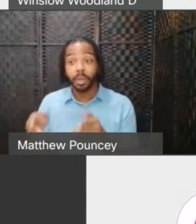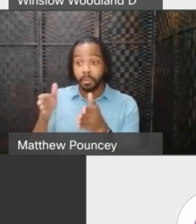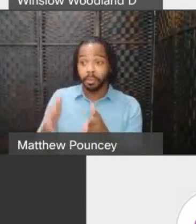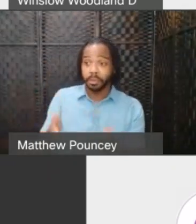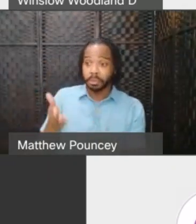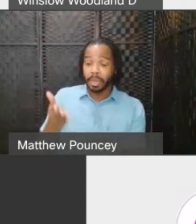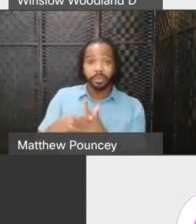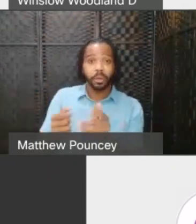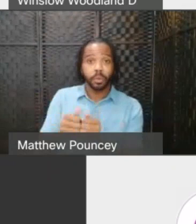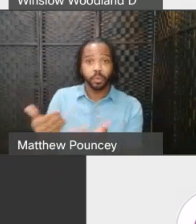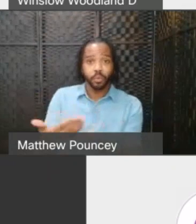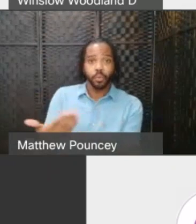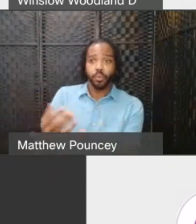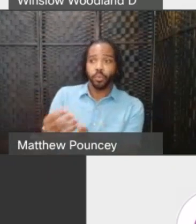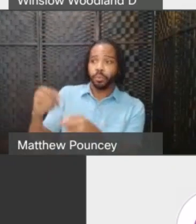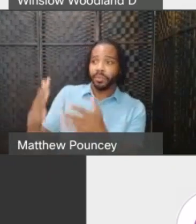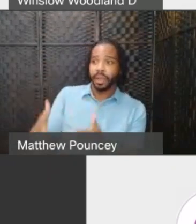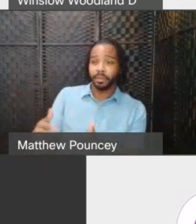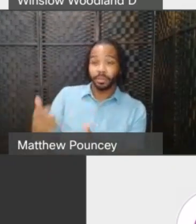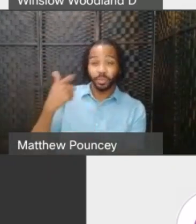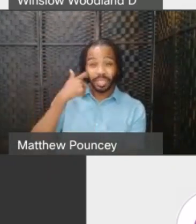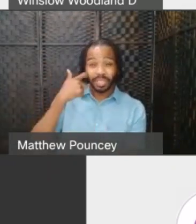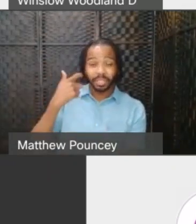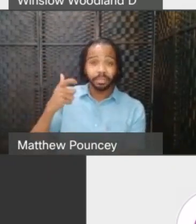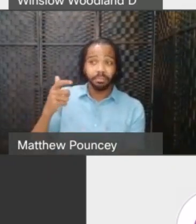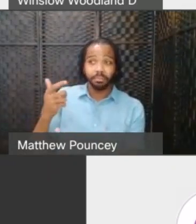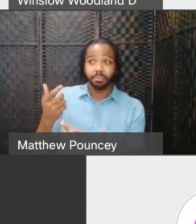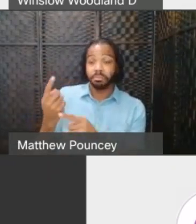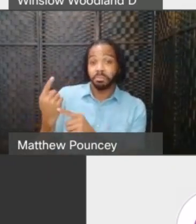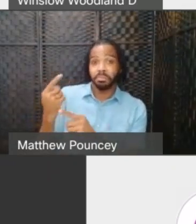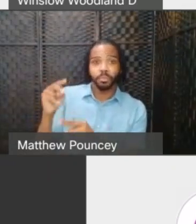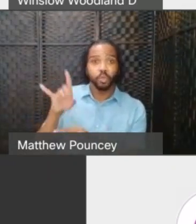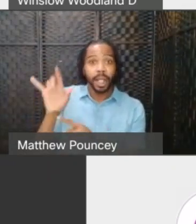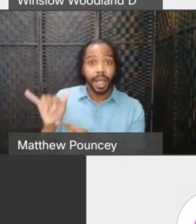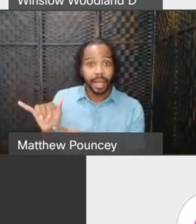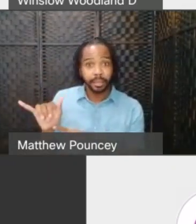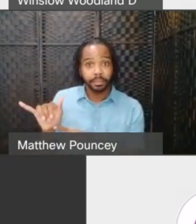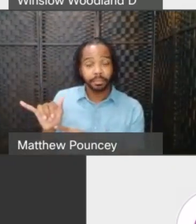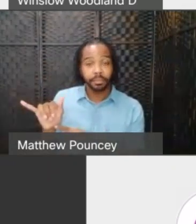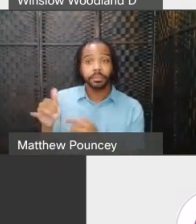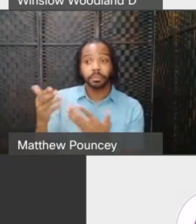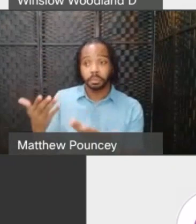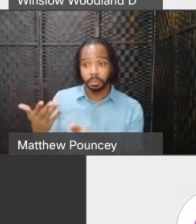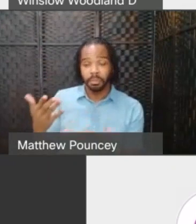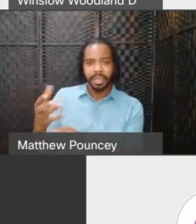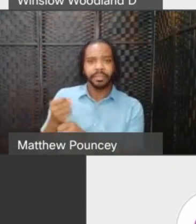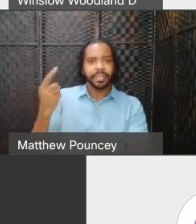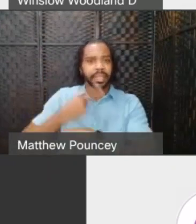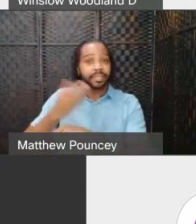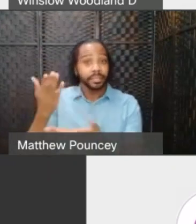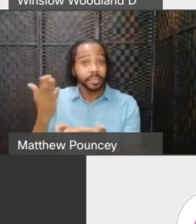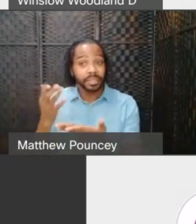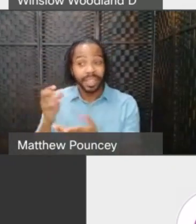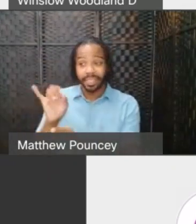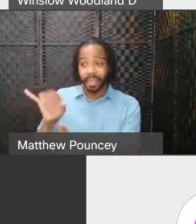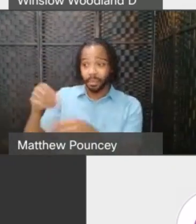with a new provider in July getting day services. And if that's the case, the prior provider could still be